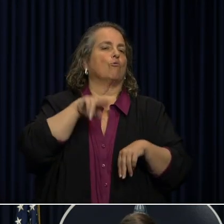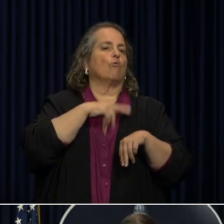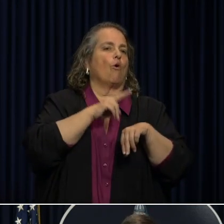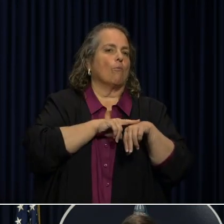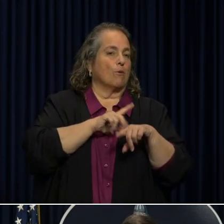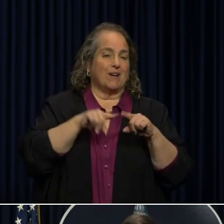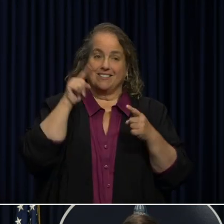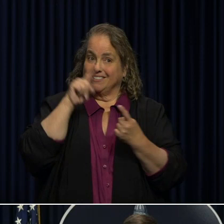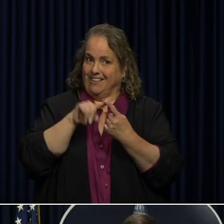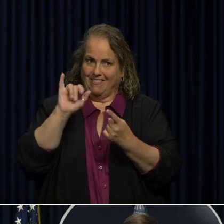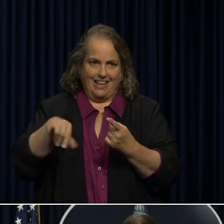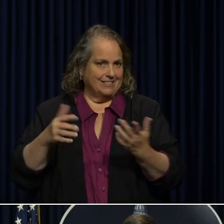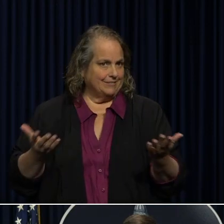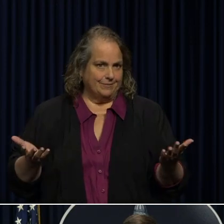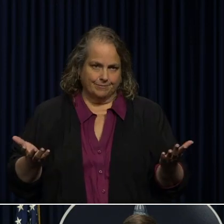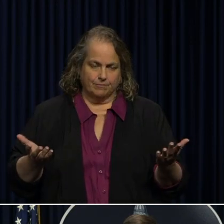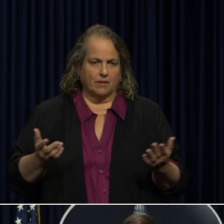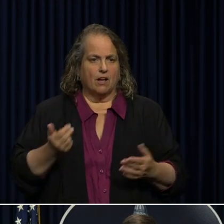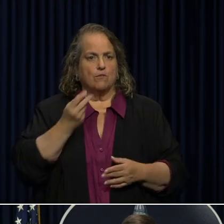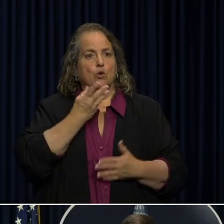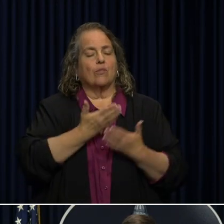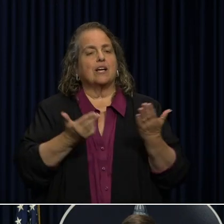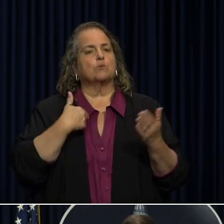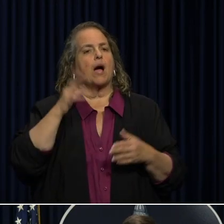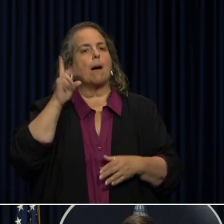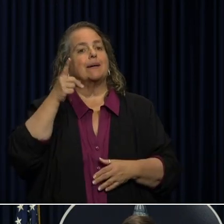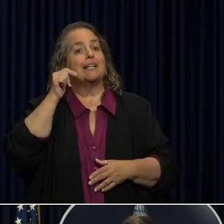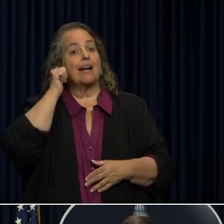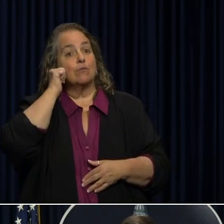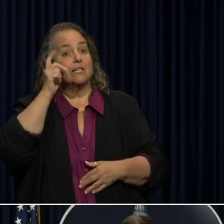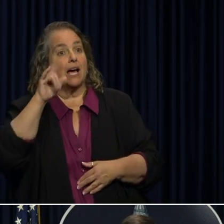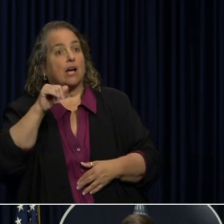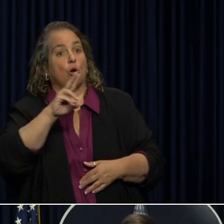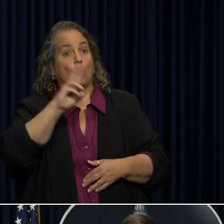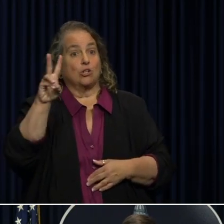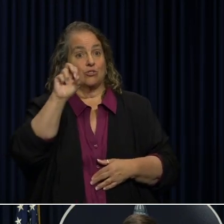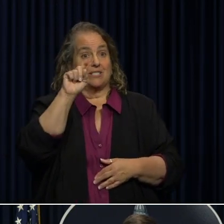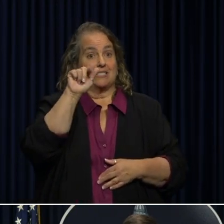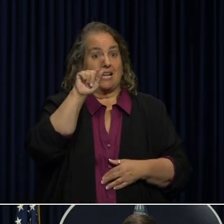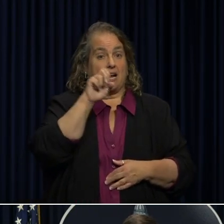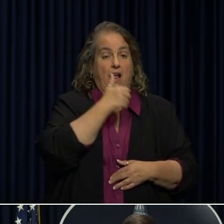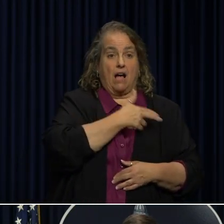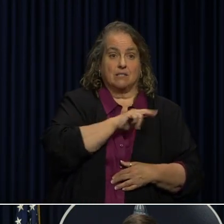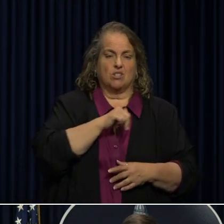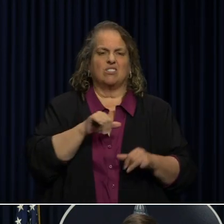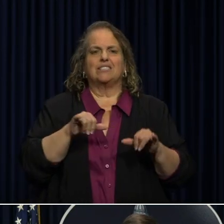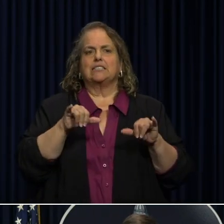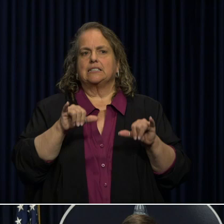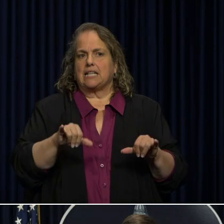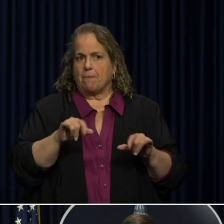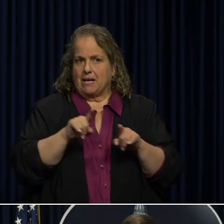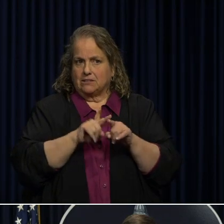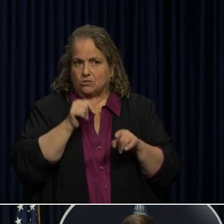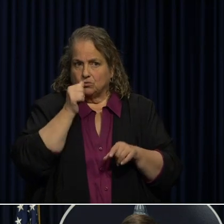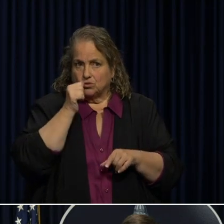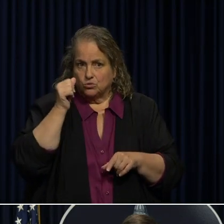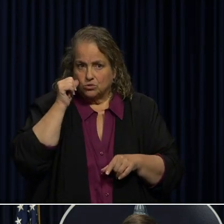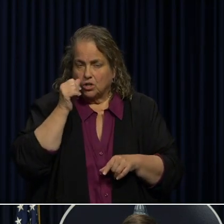every day. Western State Hospital is the same as